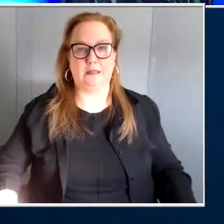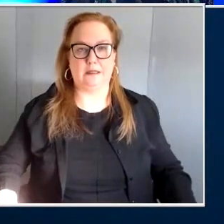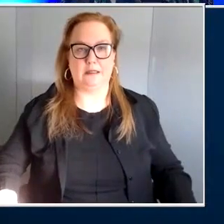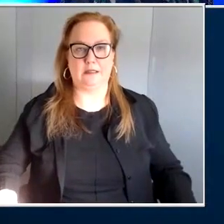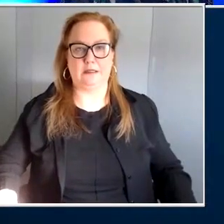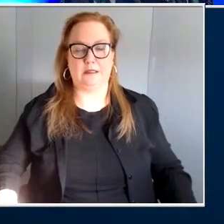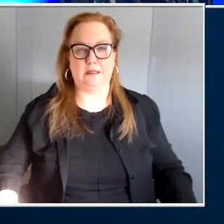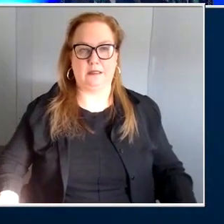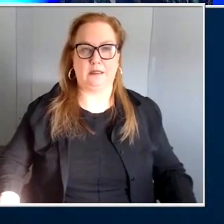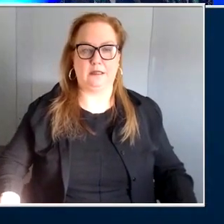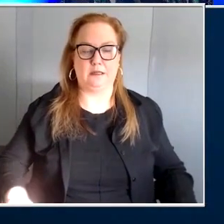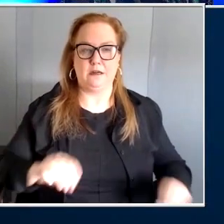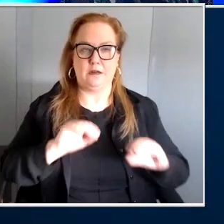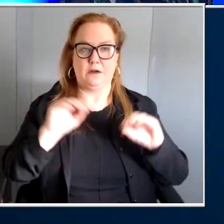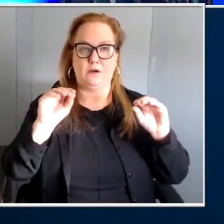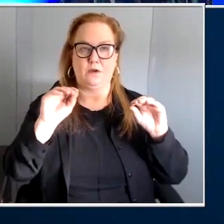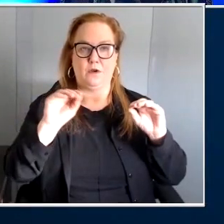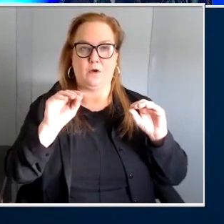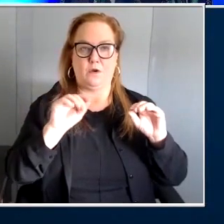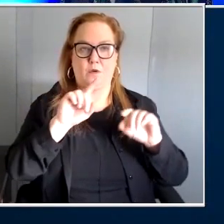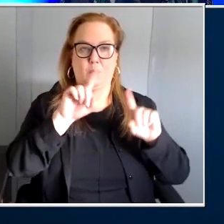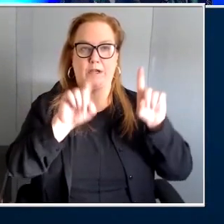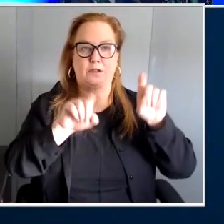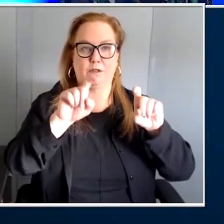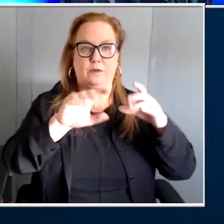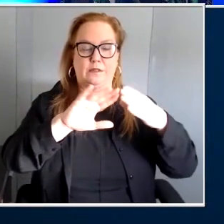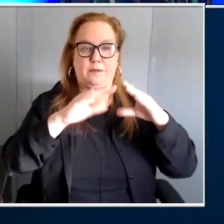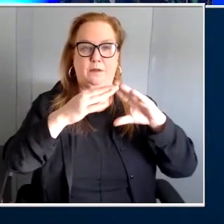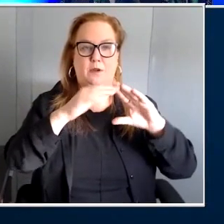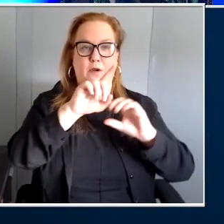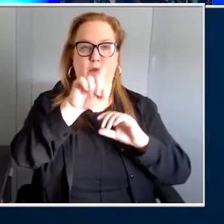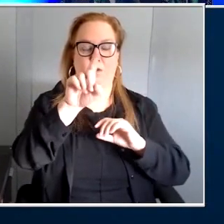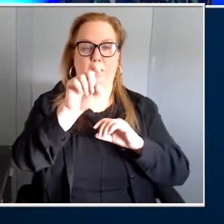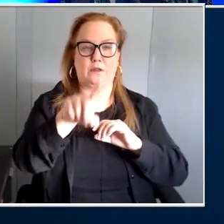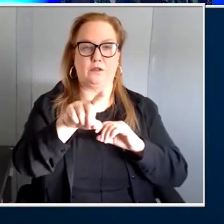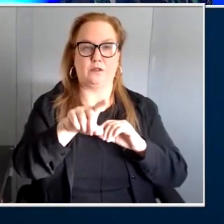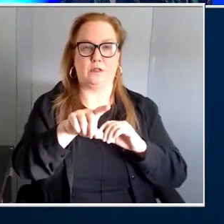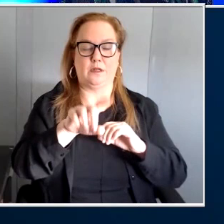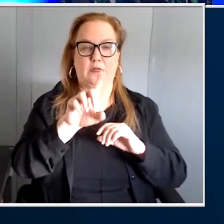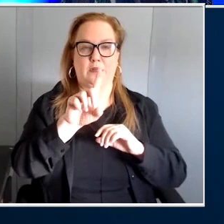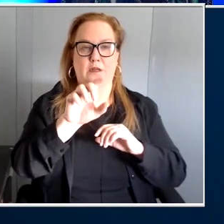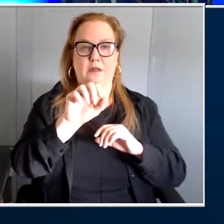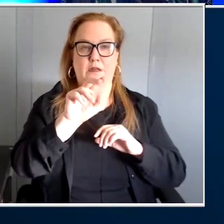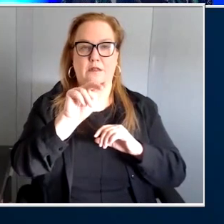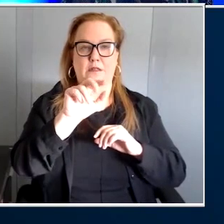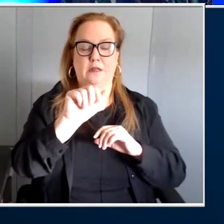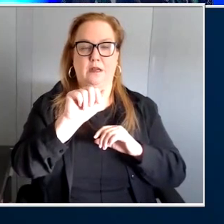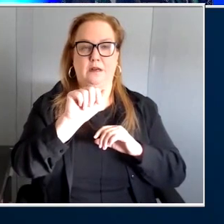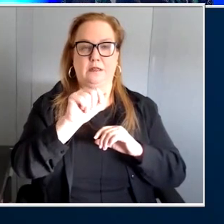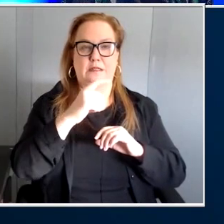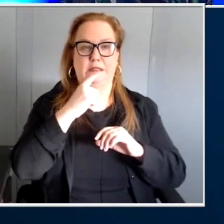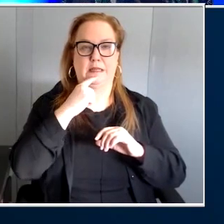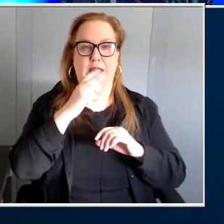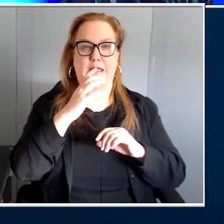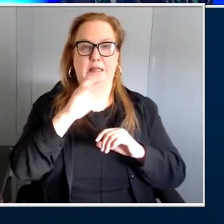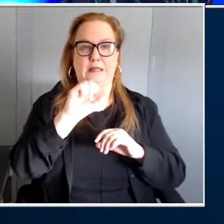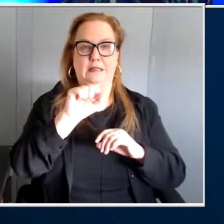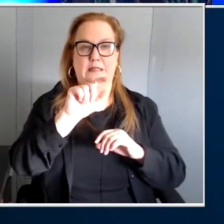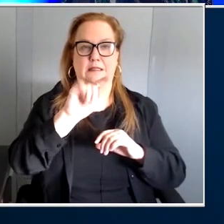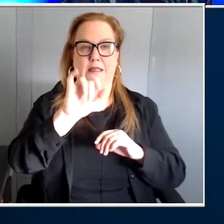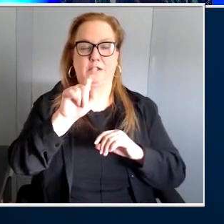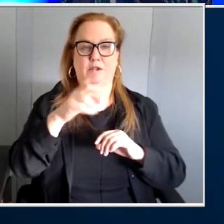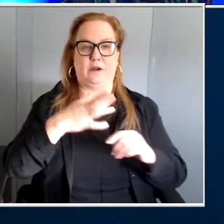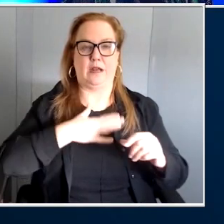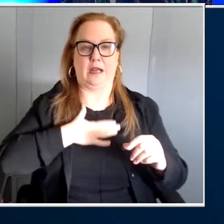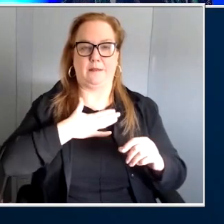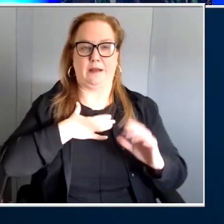Don't think so, but we have some community questions, and Donna is just giving a shout out to St. Joe. Just happy to have them